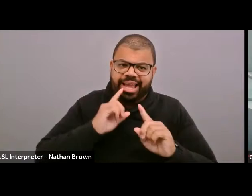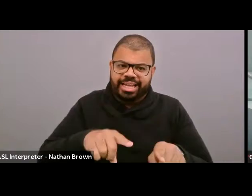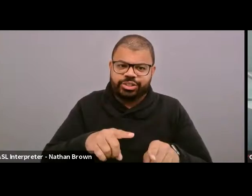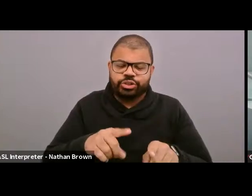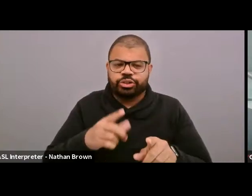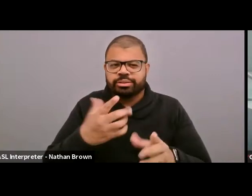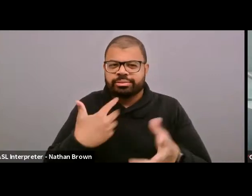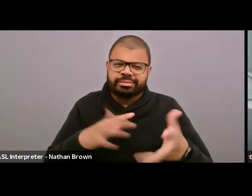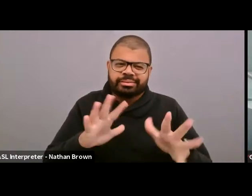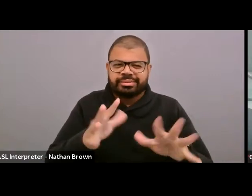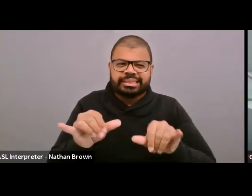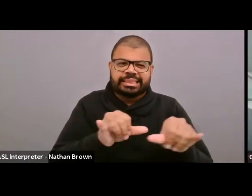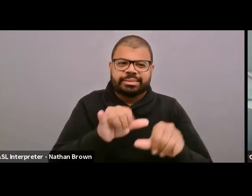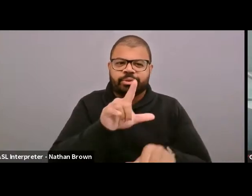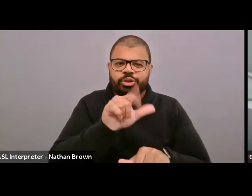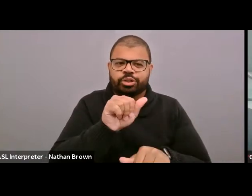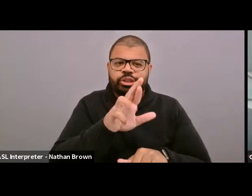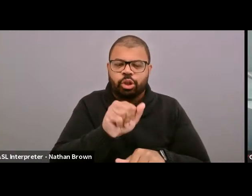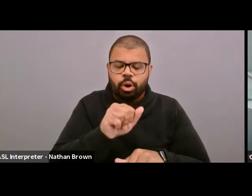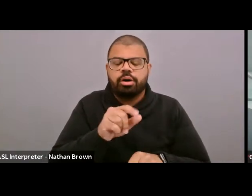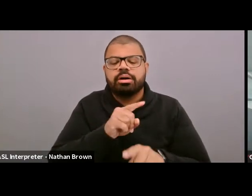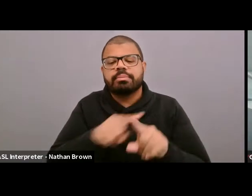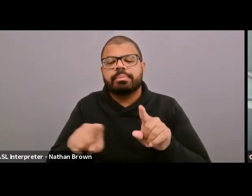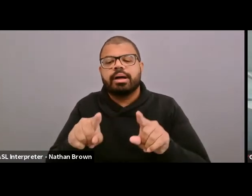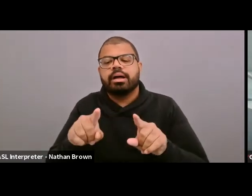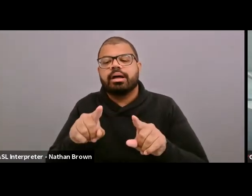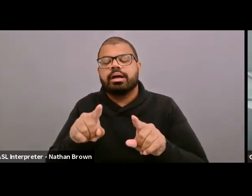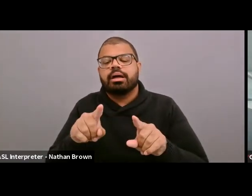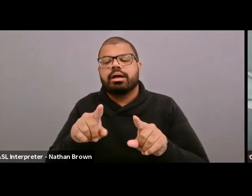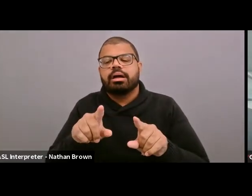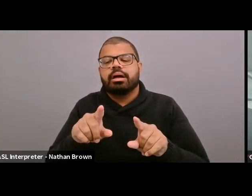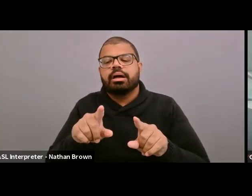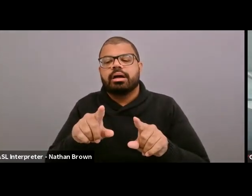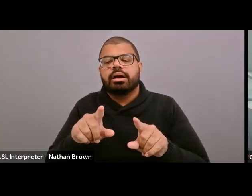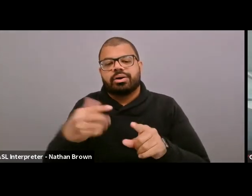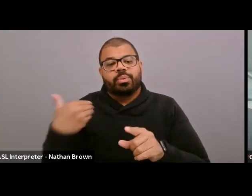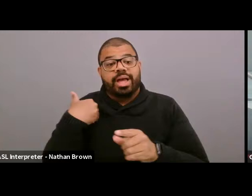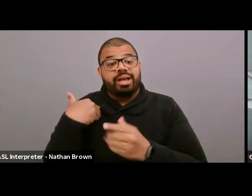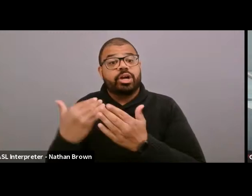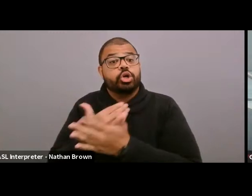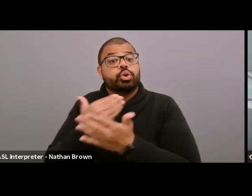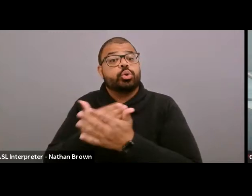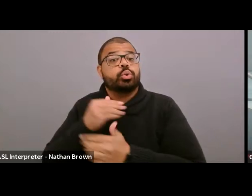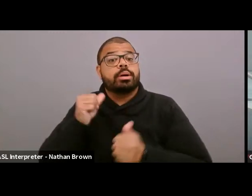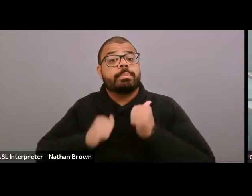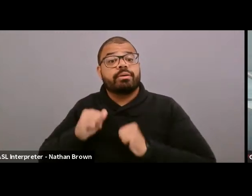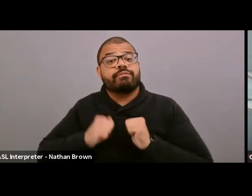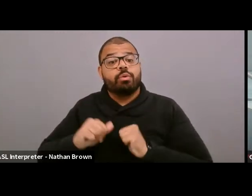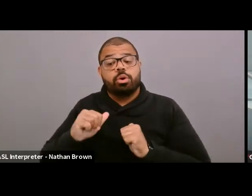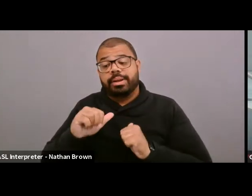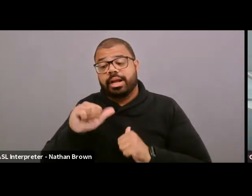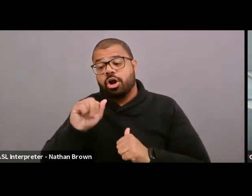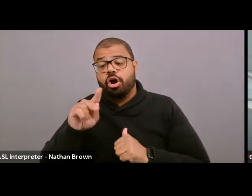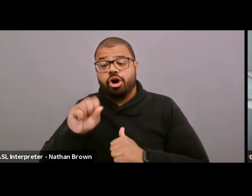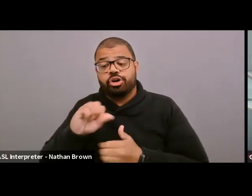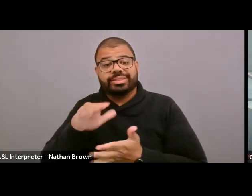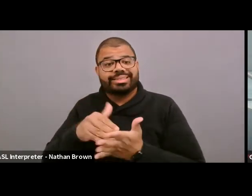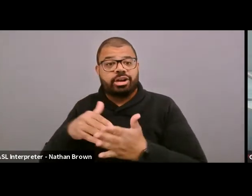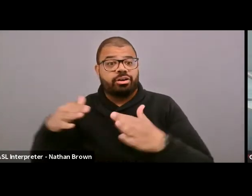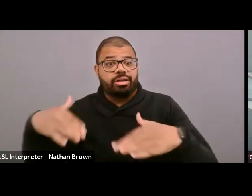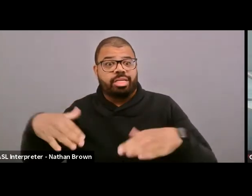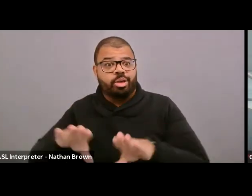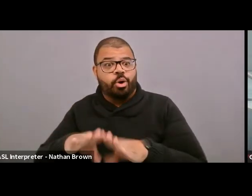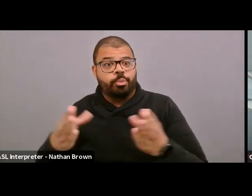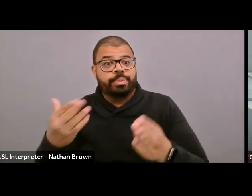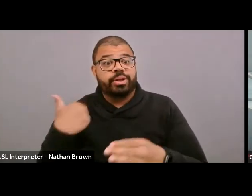from Laura's, but I will be a little bit more specific about it. We have a brand new performing arts center that has yet to open. We have 4